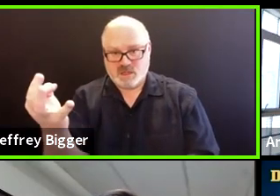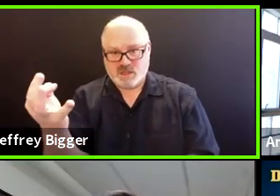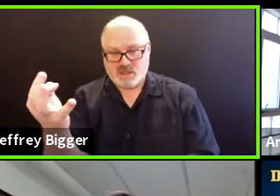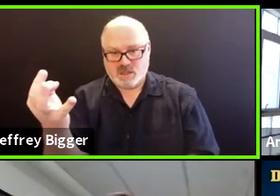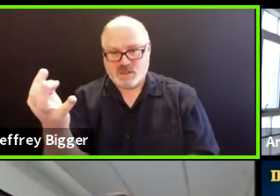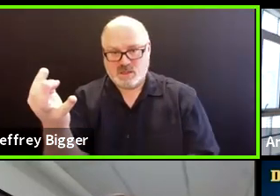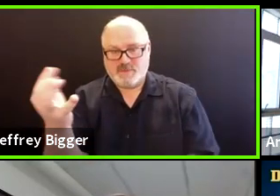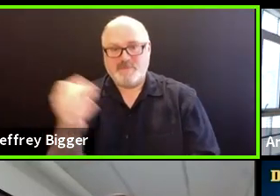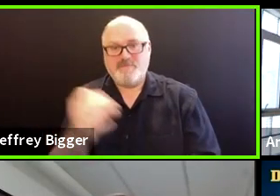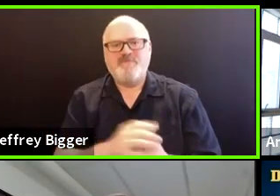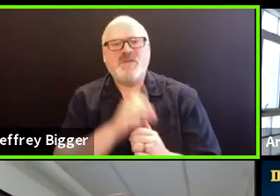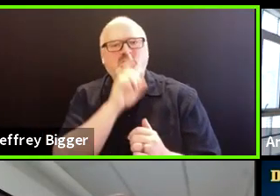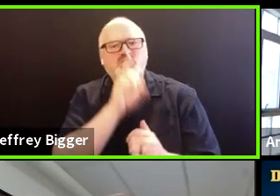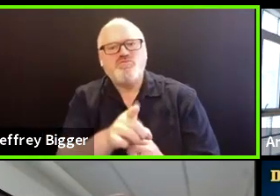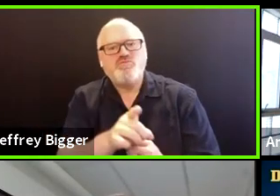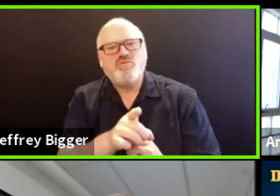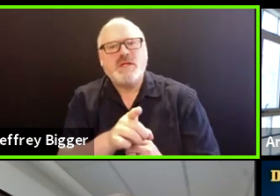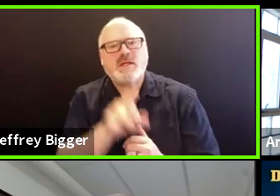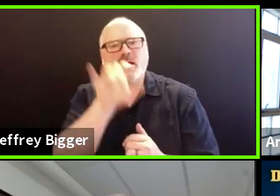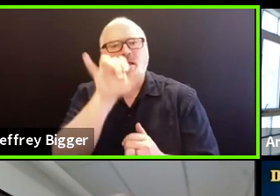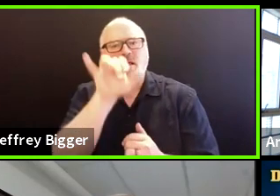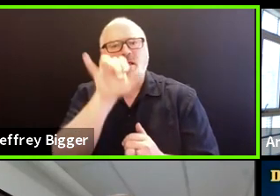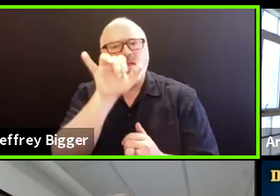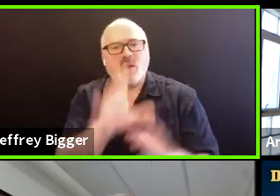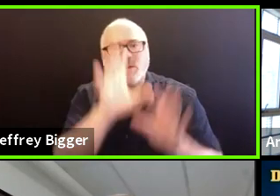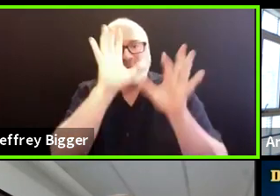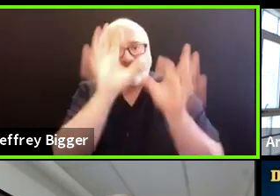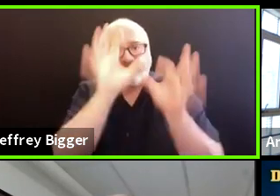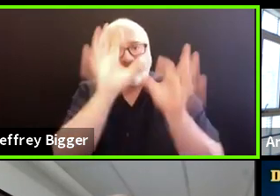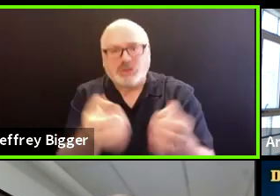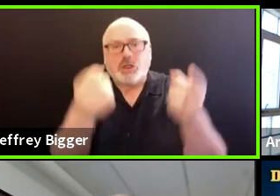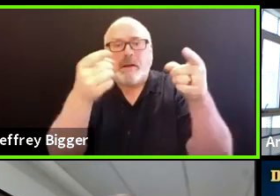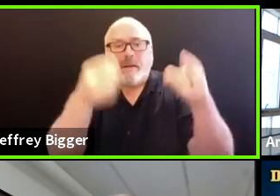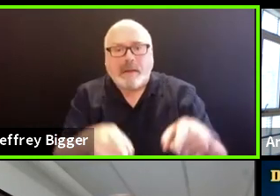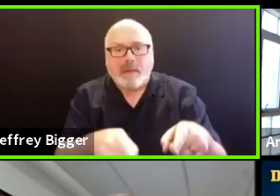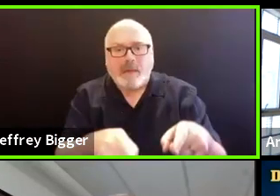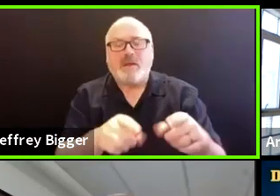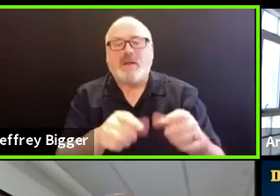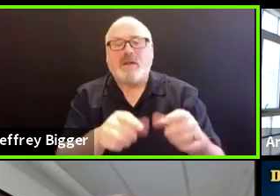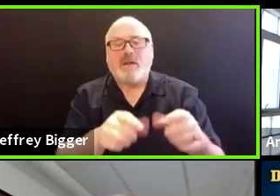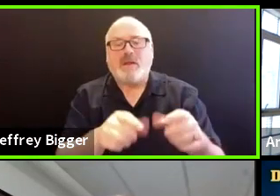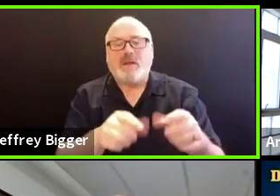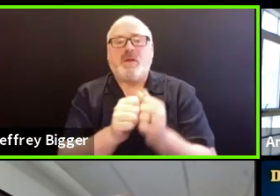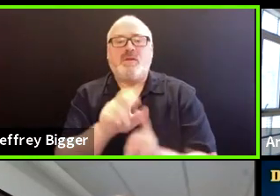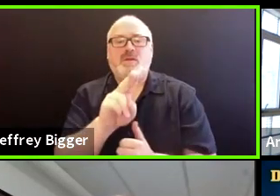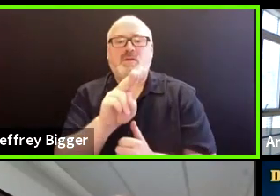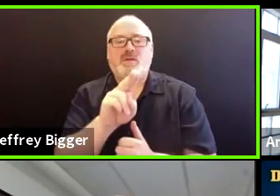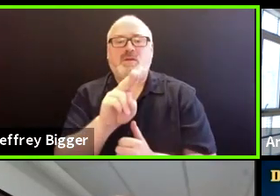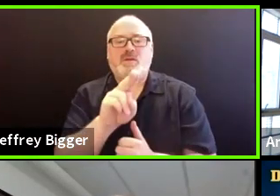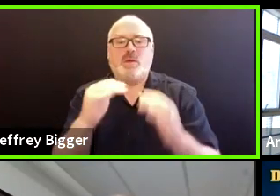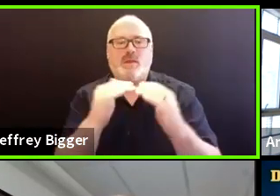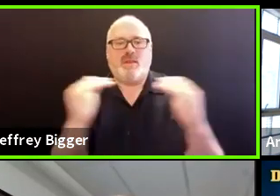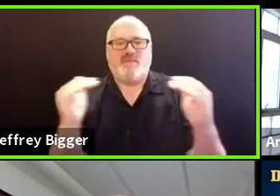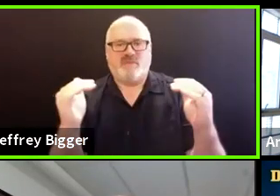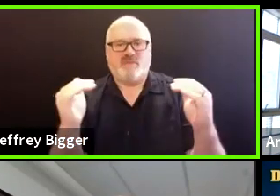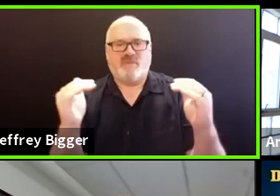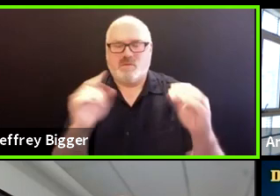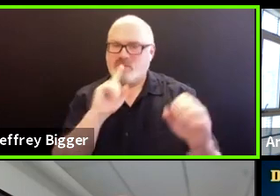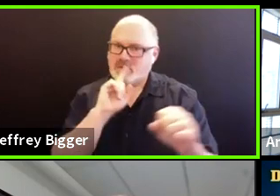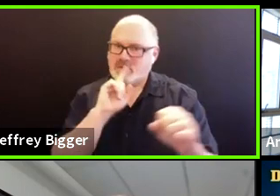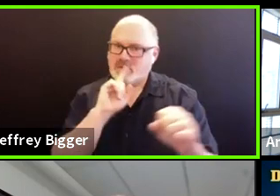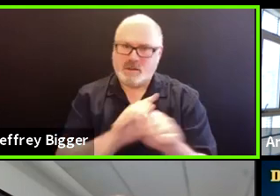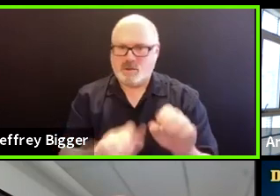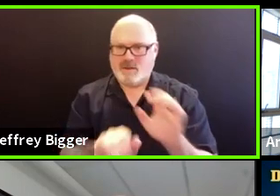And really those pedagogical decisions are being made at the unit level. we've made a commitment to